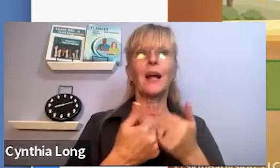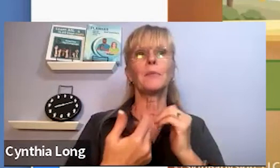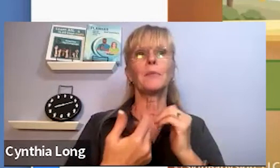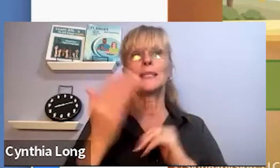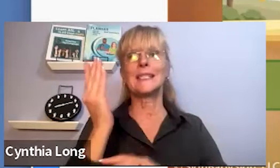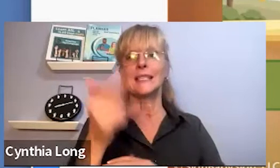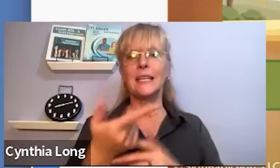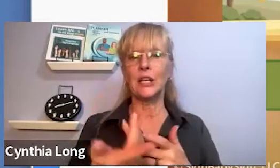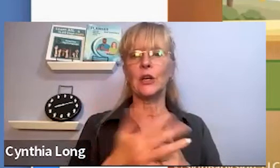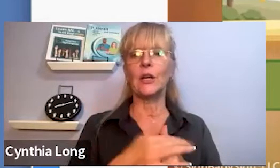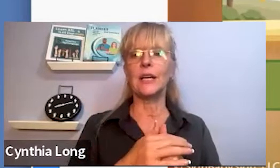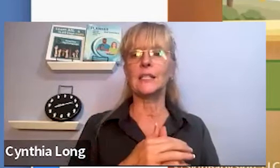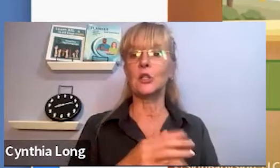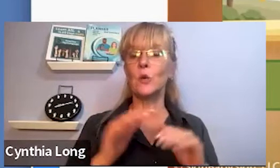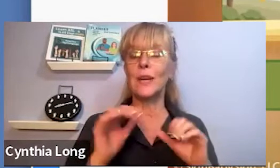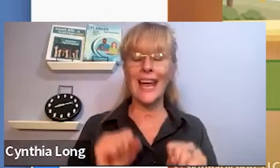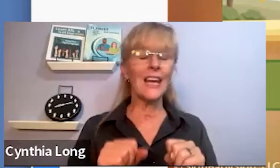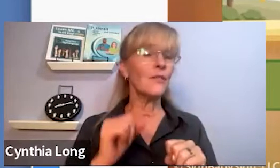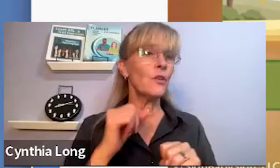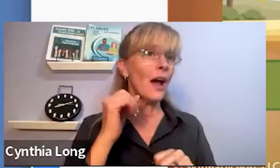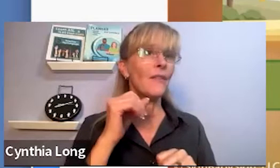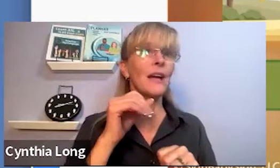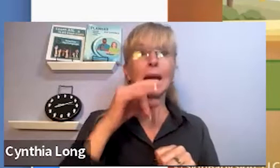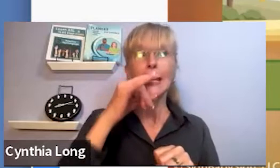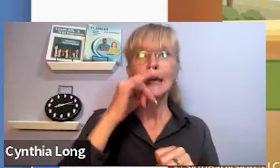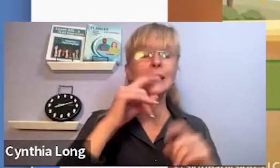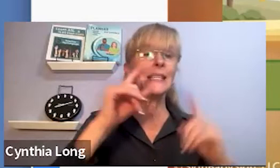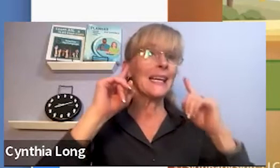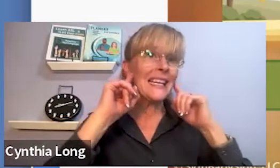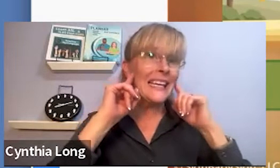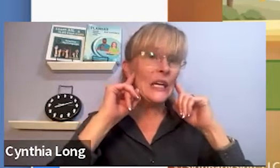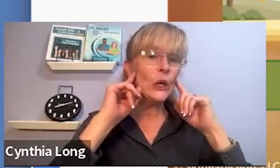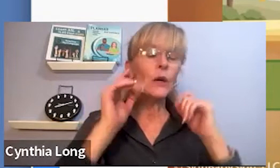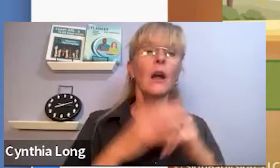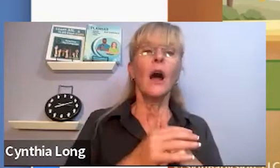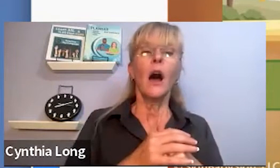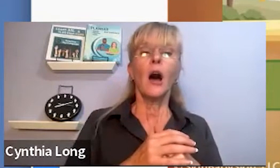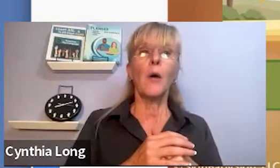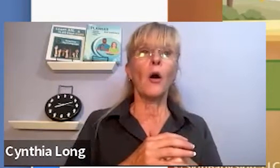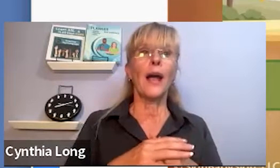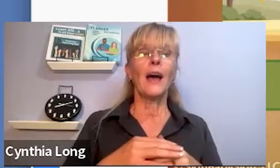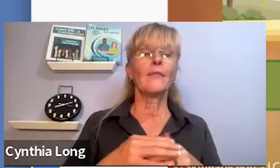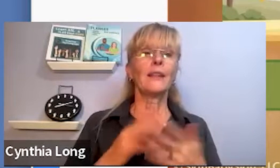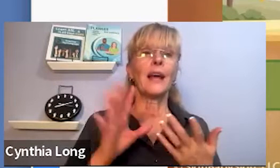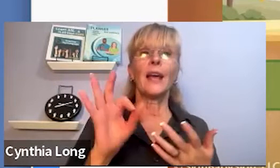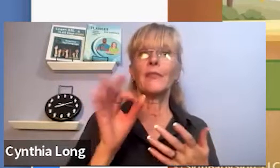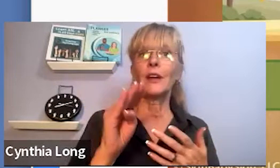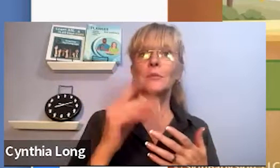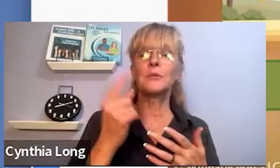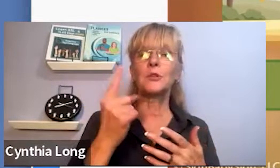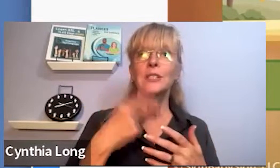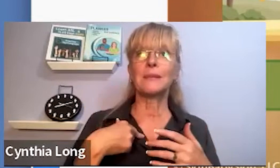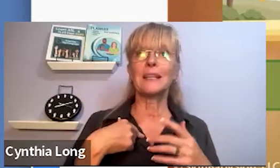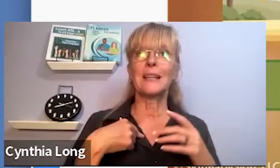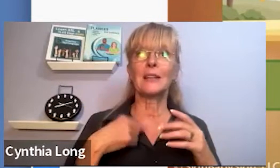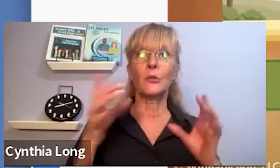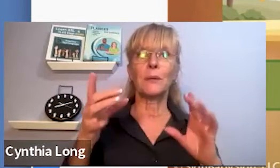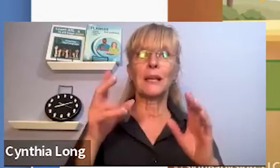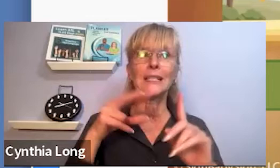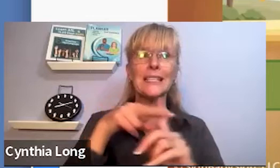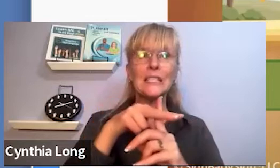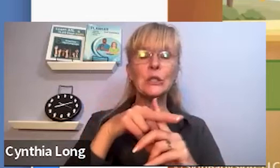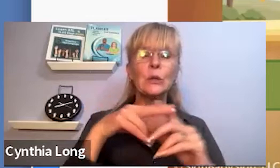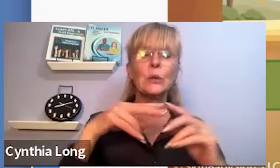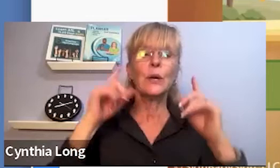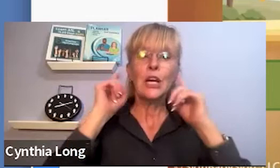game that I'm presenting here, is you can, if you have kids that can hear or have like FMs or something that